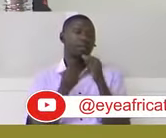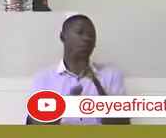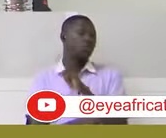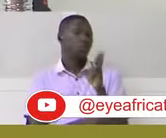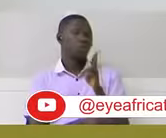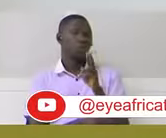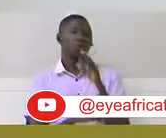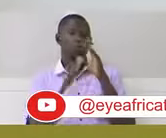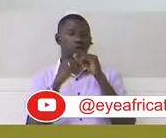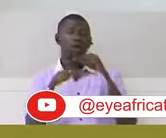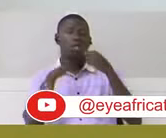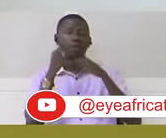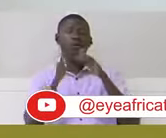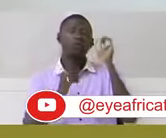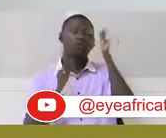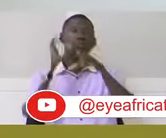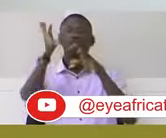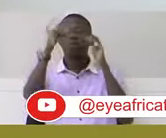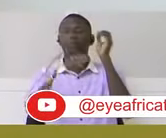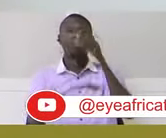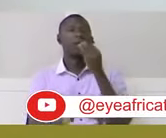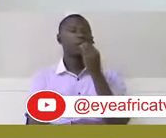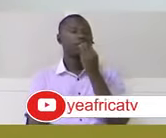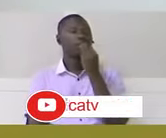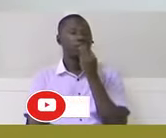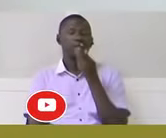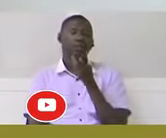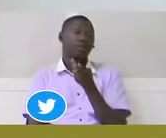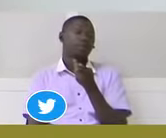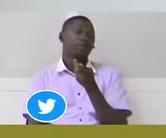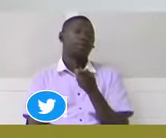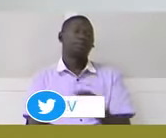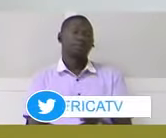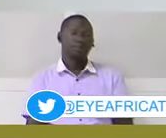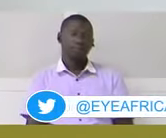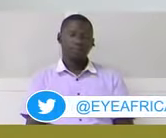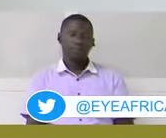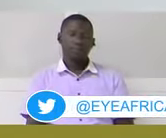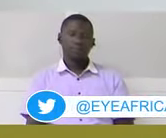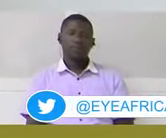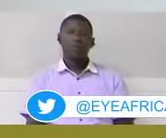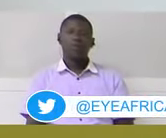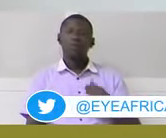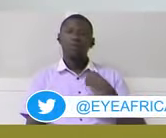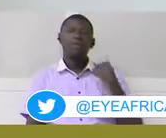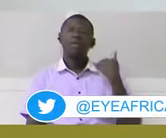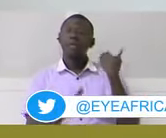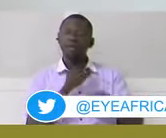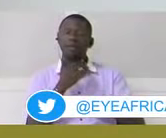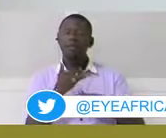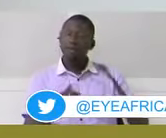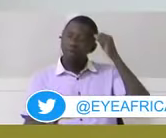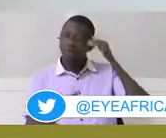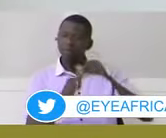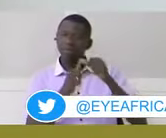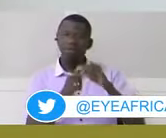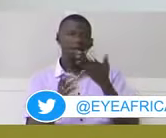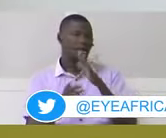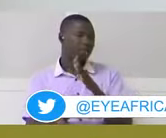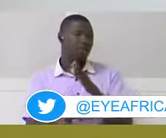biscuit fayo Kenya accident men soto tawdo mo accident lolu fo. I have never remembered any. If I could, then I would have